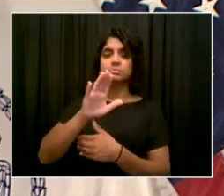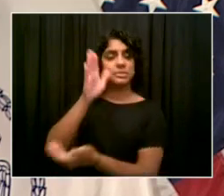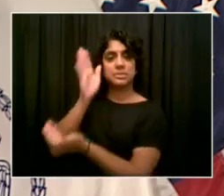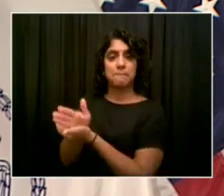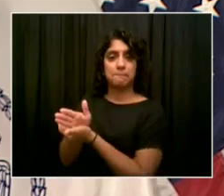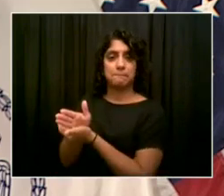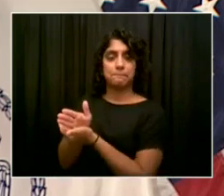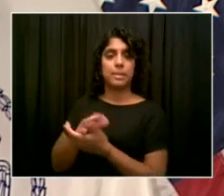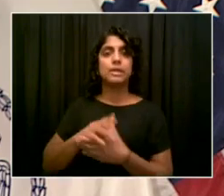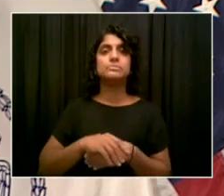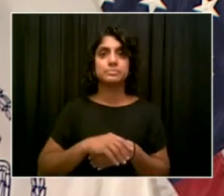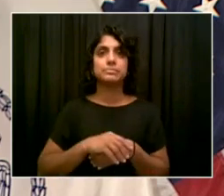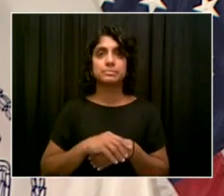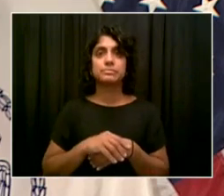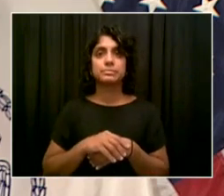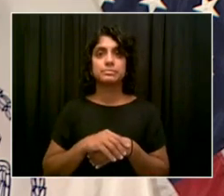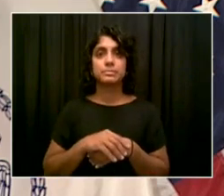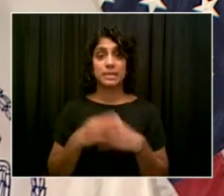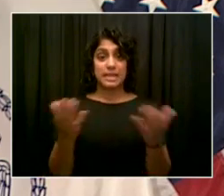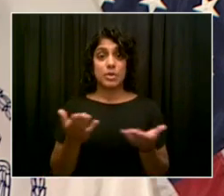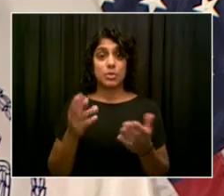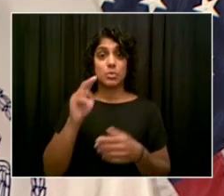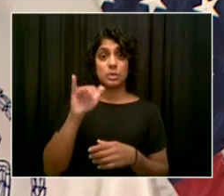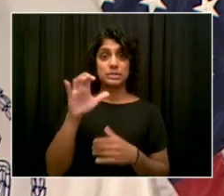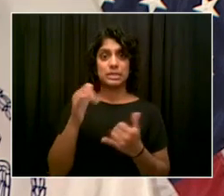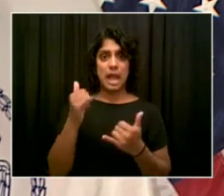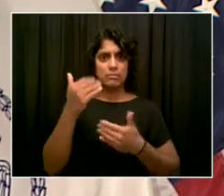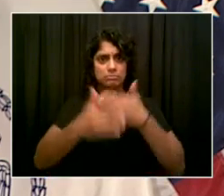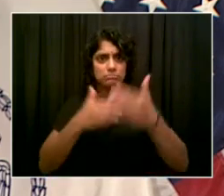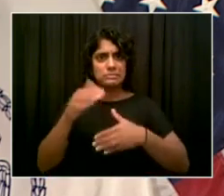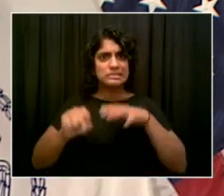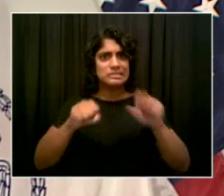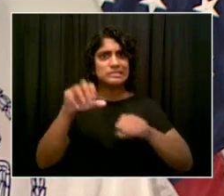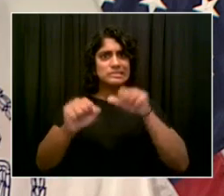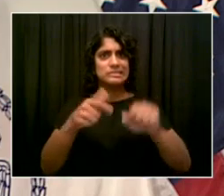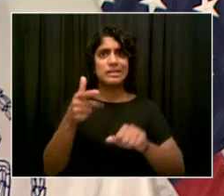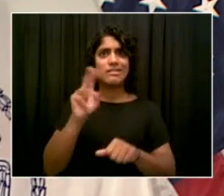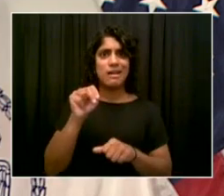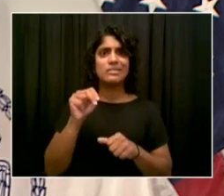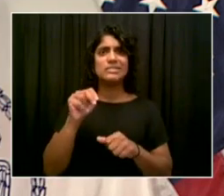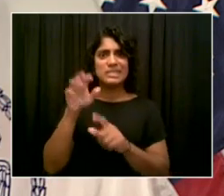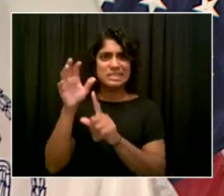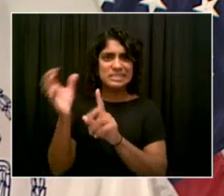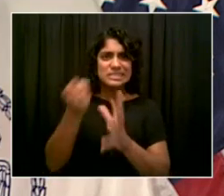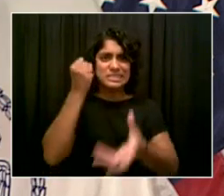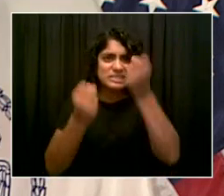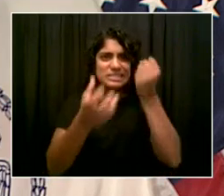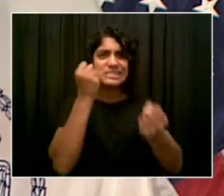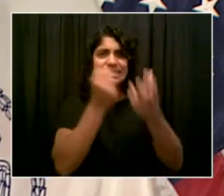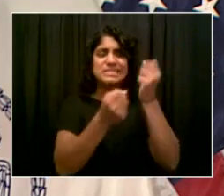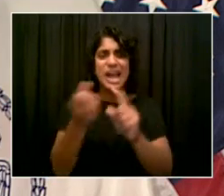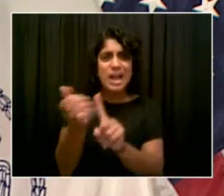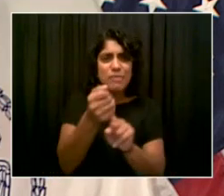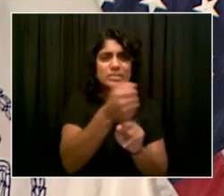we need is to stop the flow of guns coming in. Go ahead, Andrew.